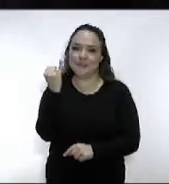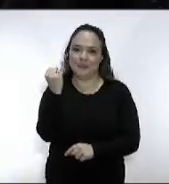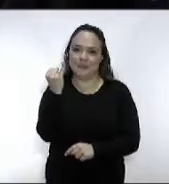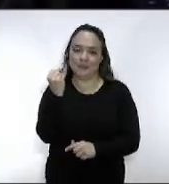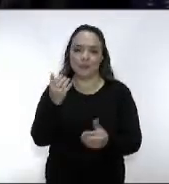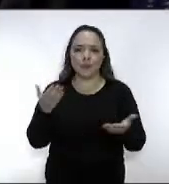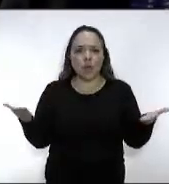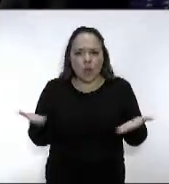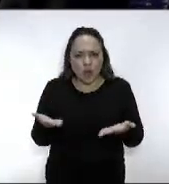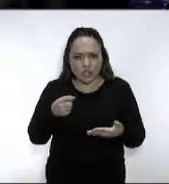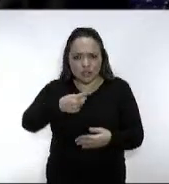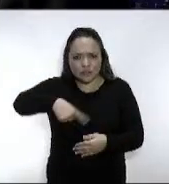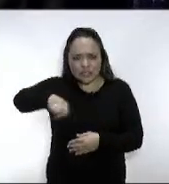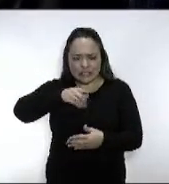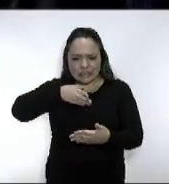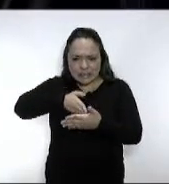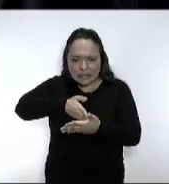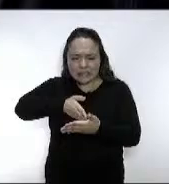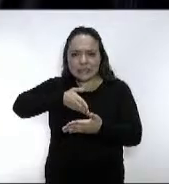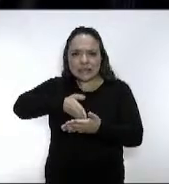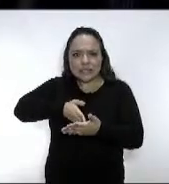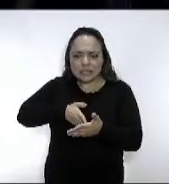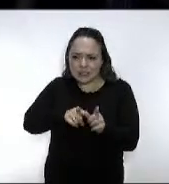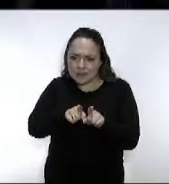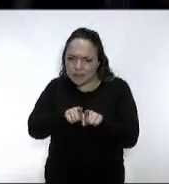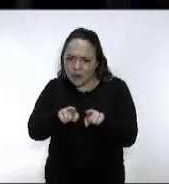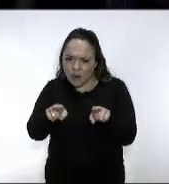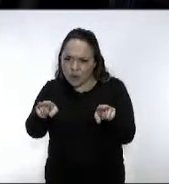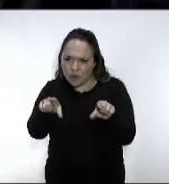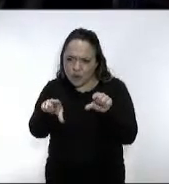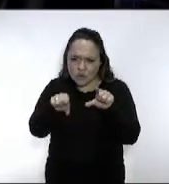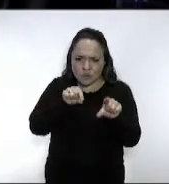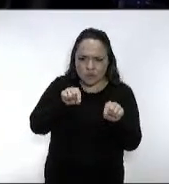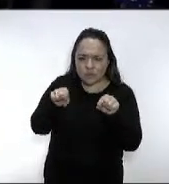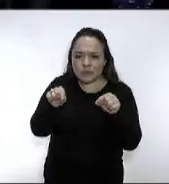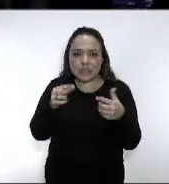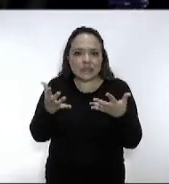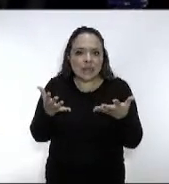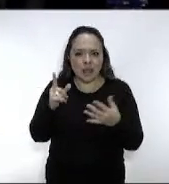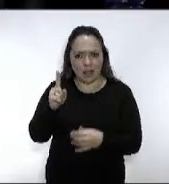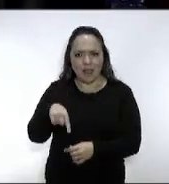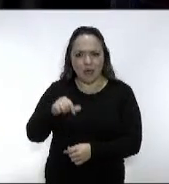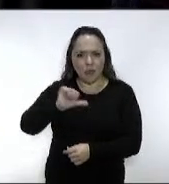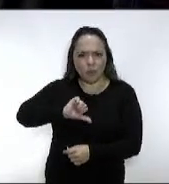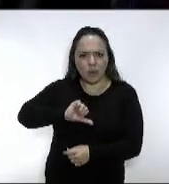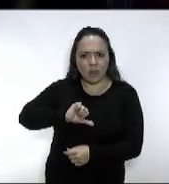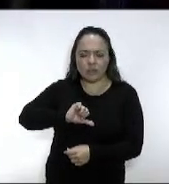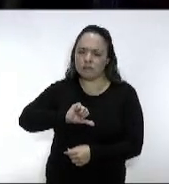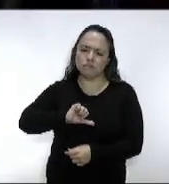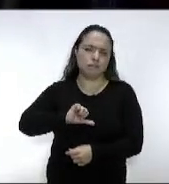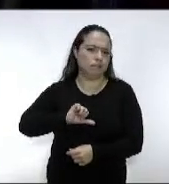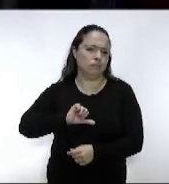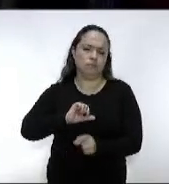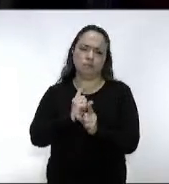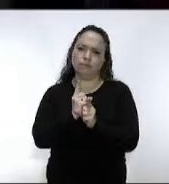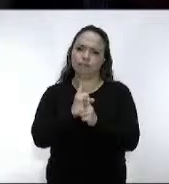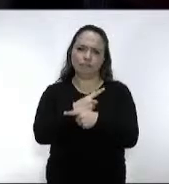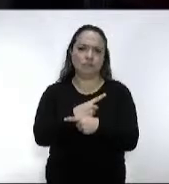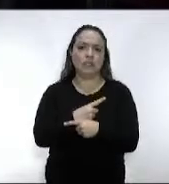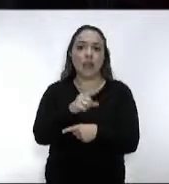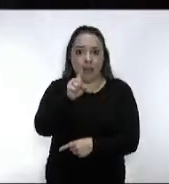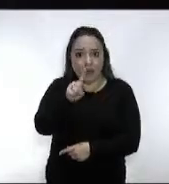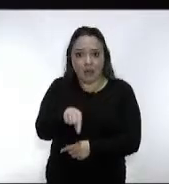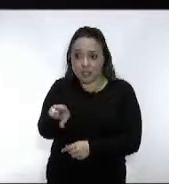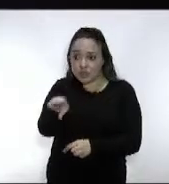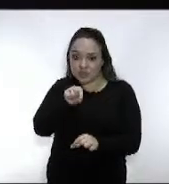Today, we are in a crossroads in the middle of your way, but it's a crossroads is not something bad. On the contrary, it